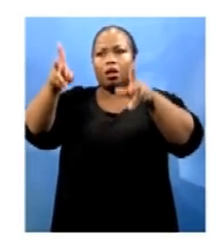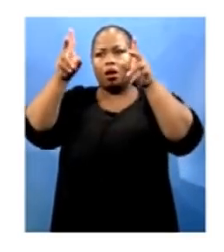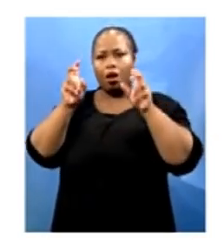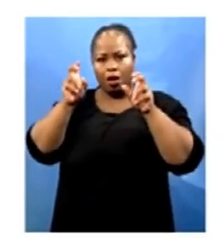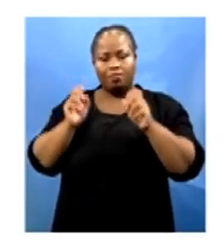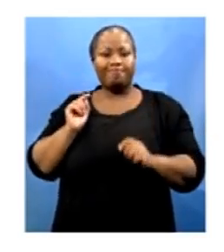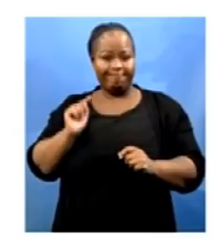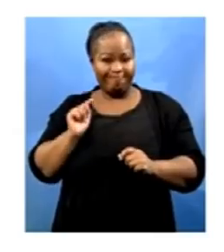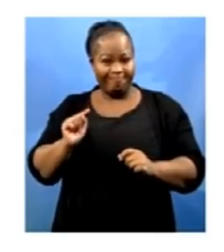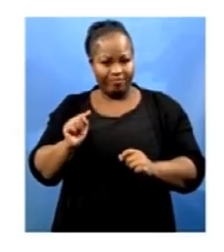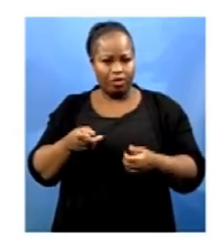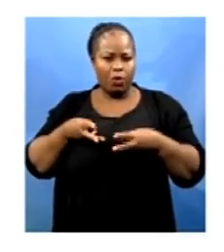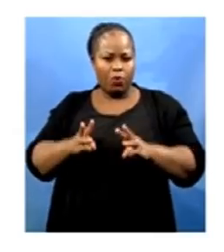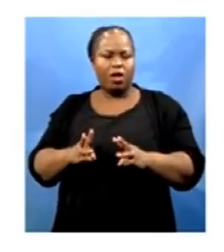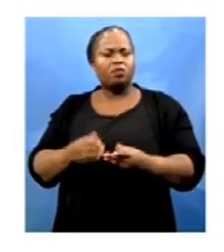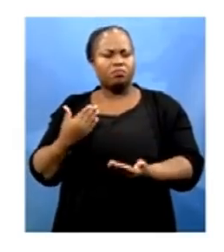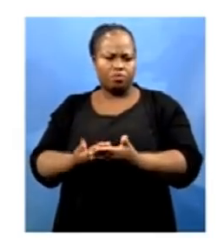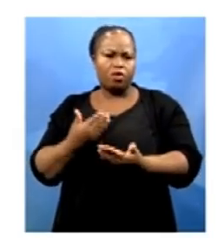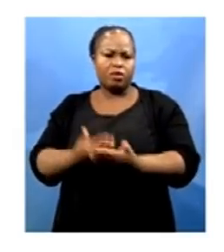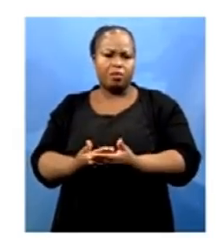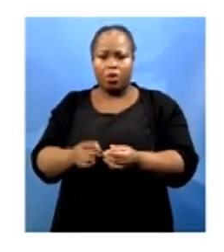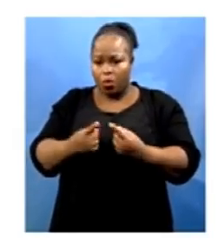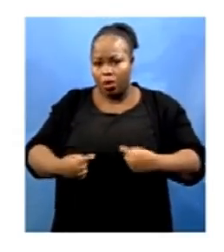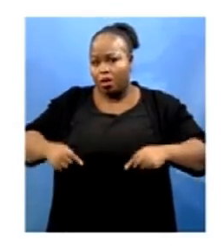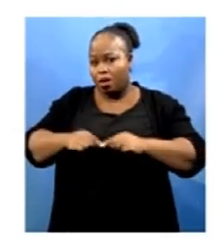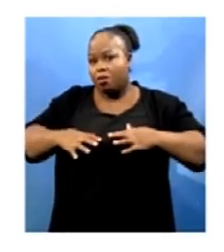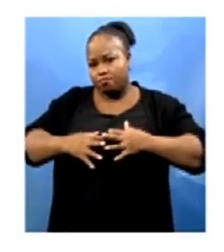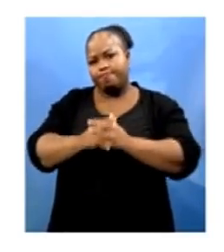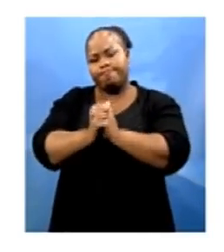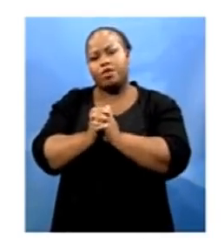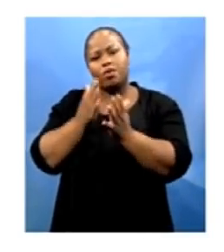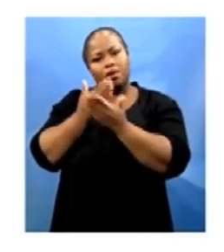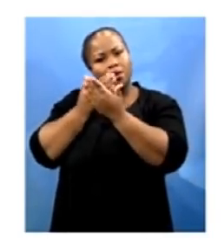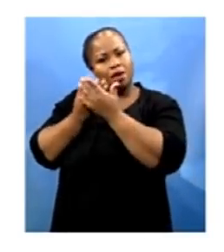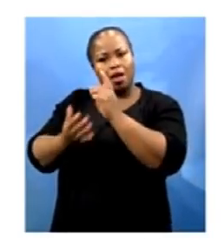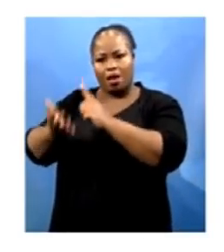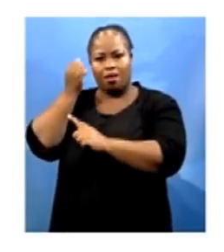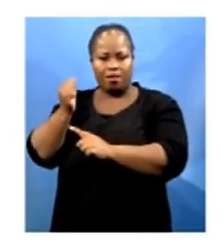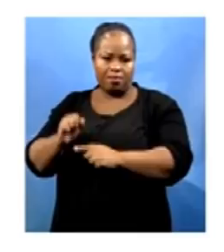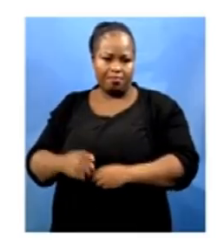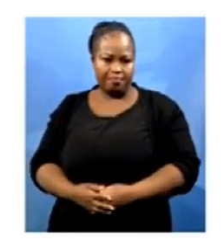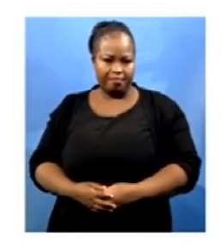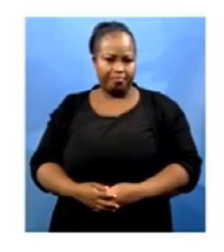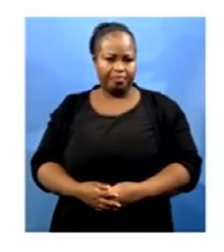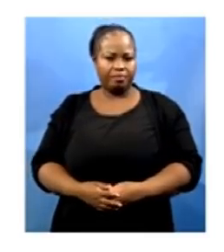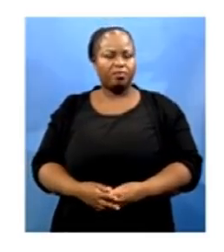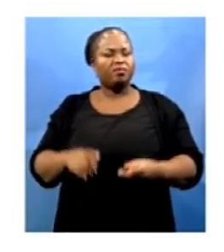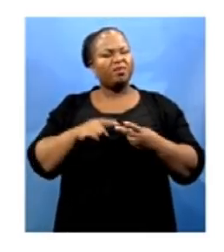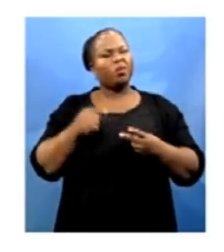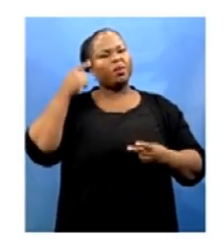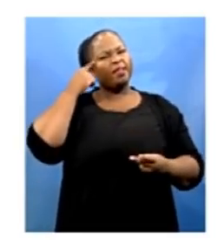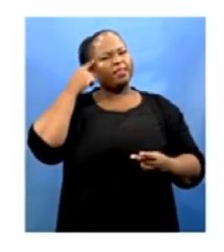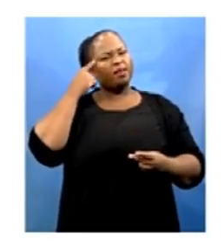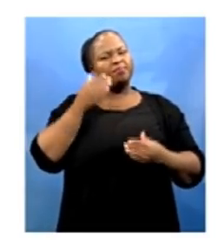possible if we all work together. As we think about our priorities going forward,